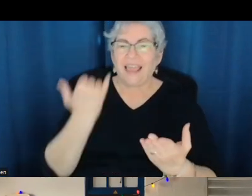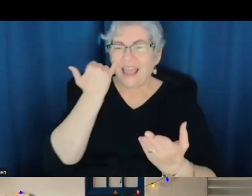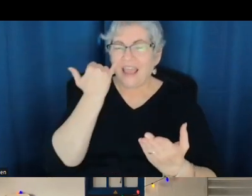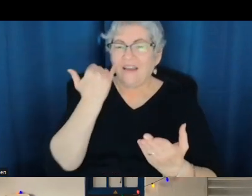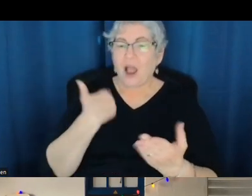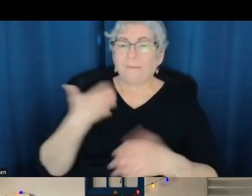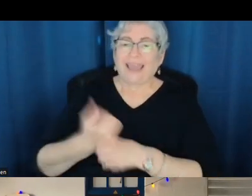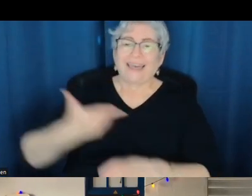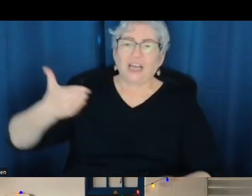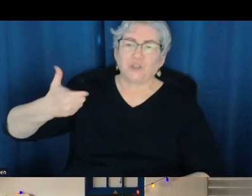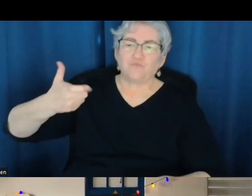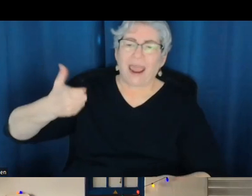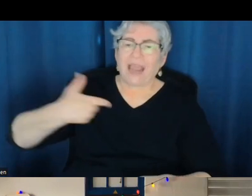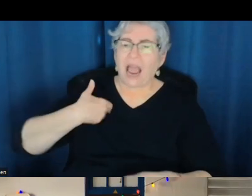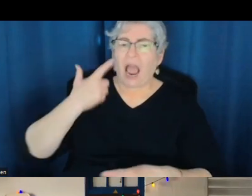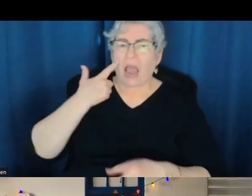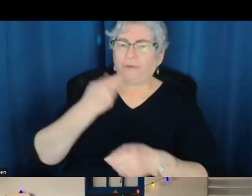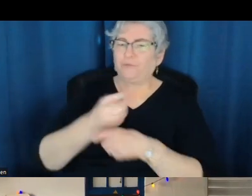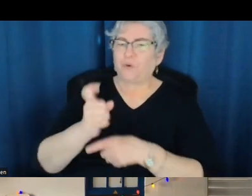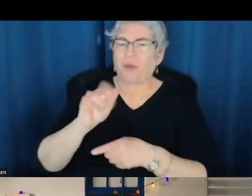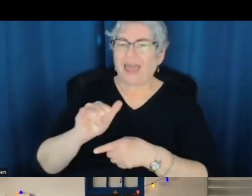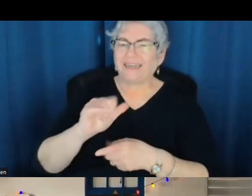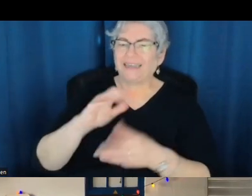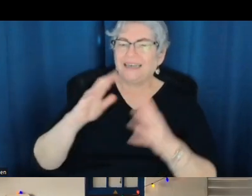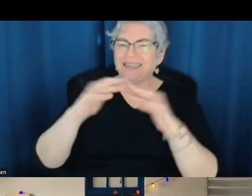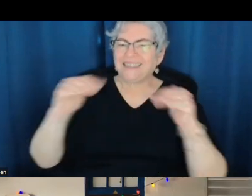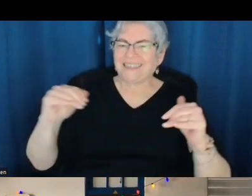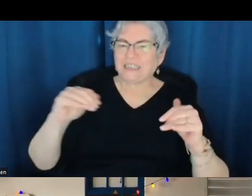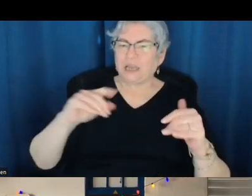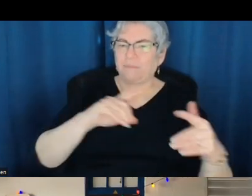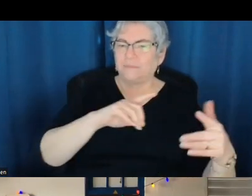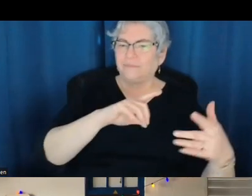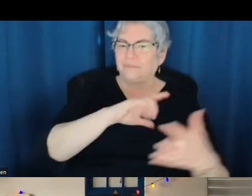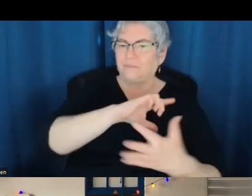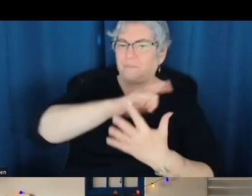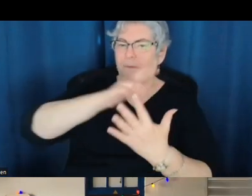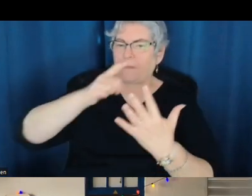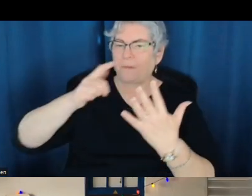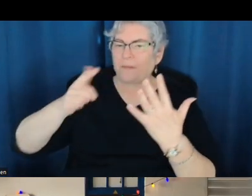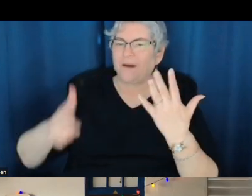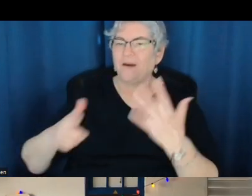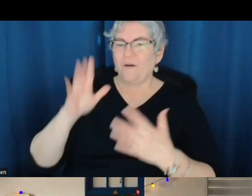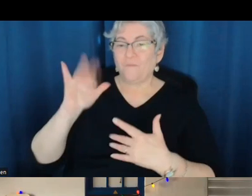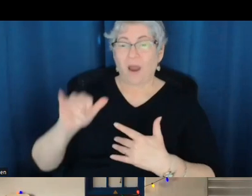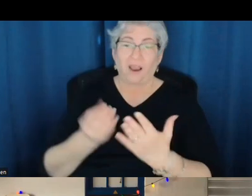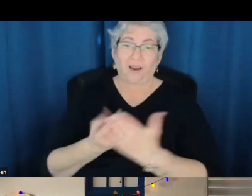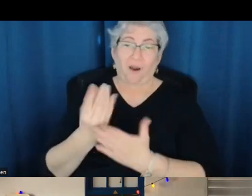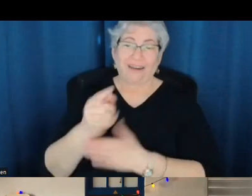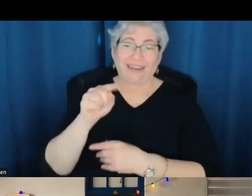spray, I'm disrupting that ecosystem that we're trying to create by gardening in this way.